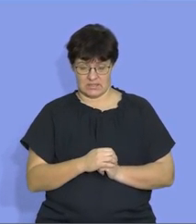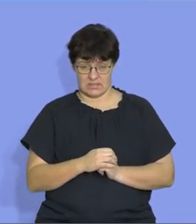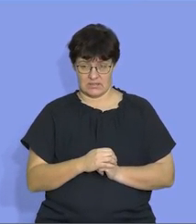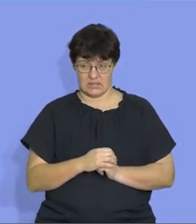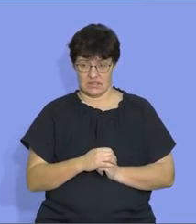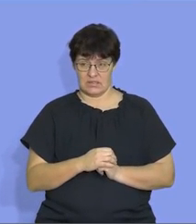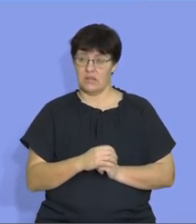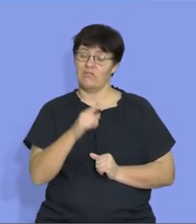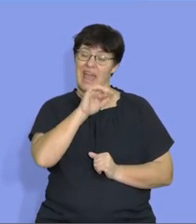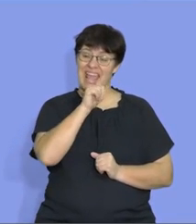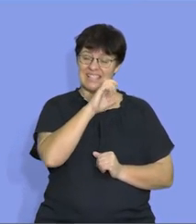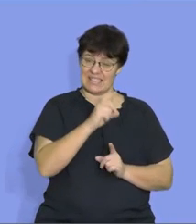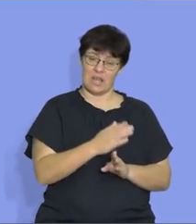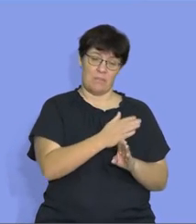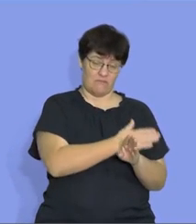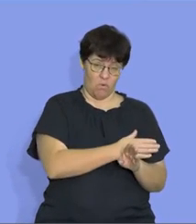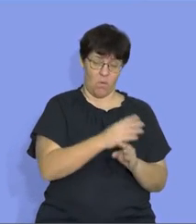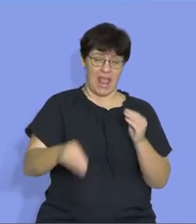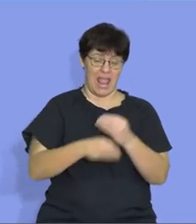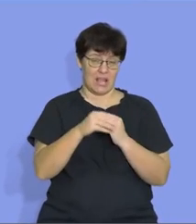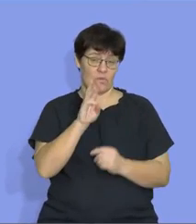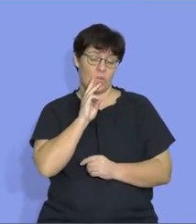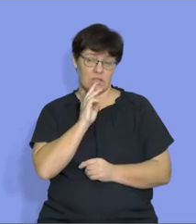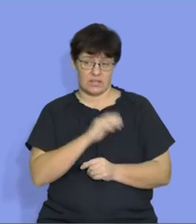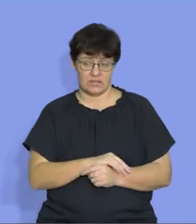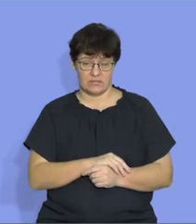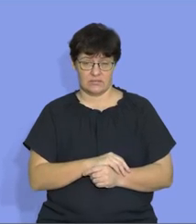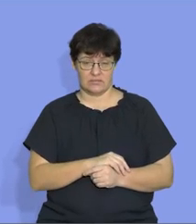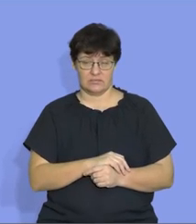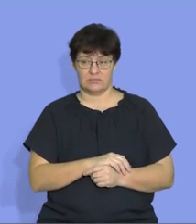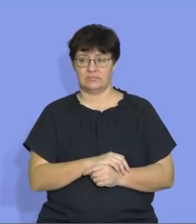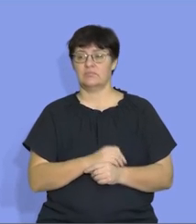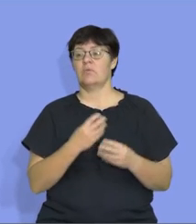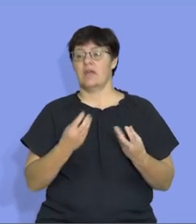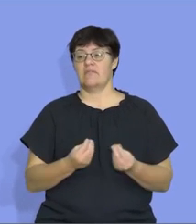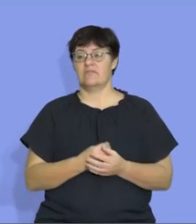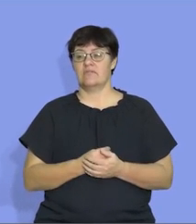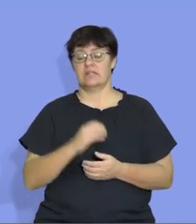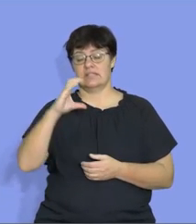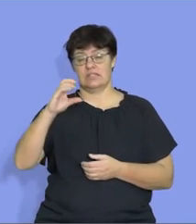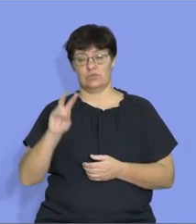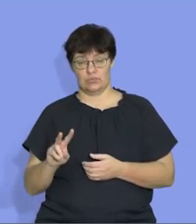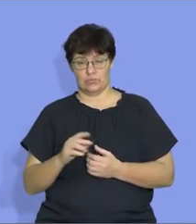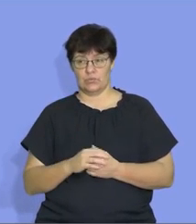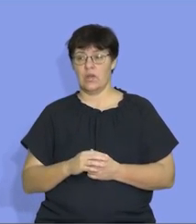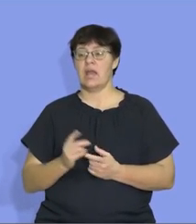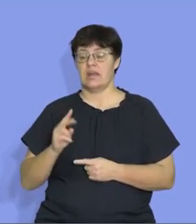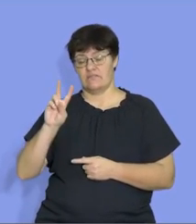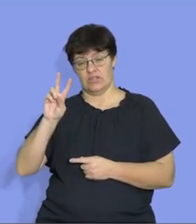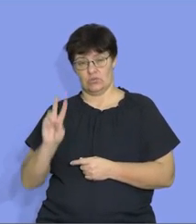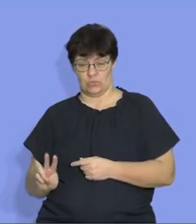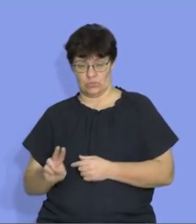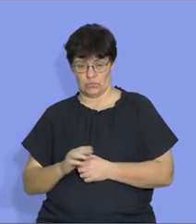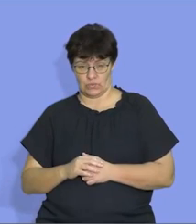actual acid before we added the water. So when you dilute, we will get concentration 2 and volume 2, right? But